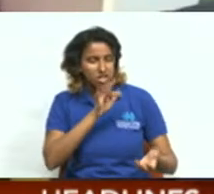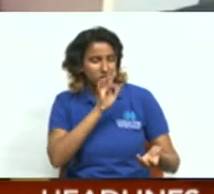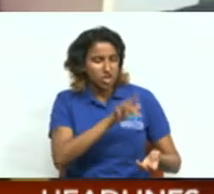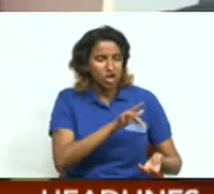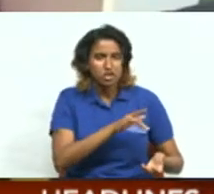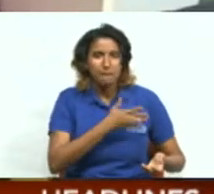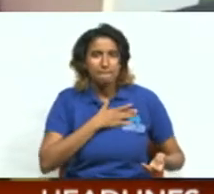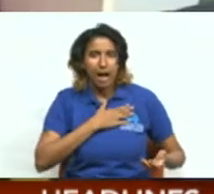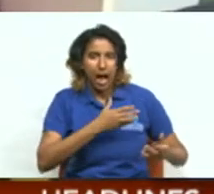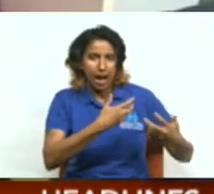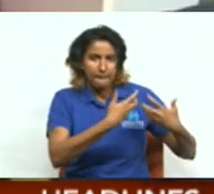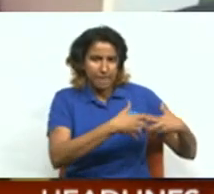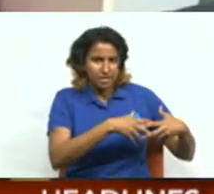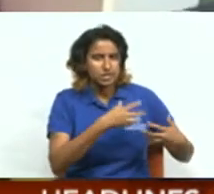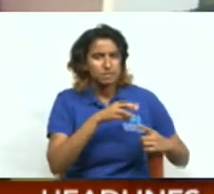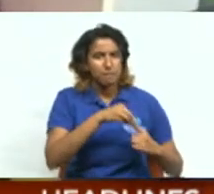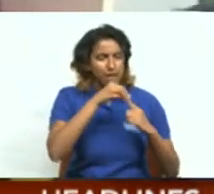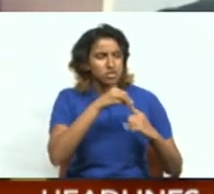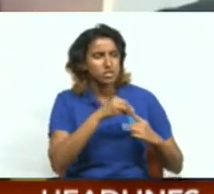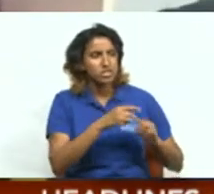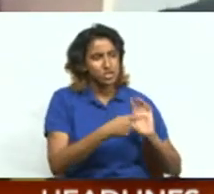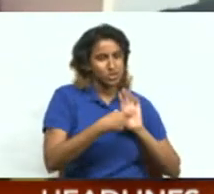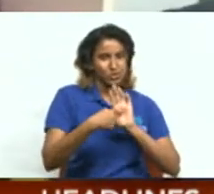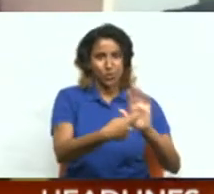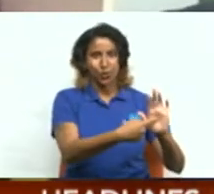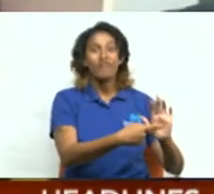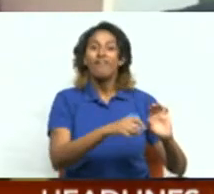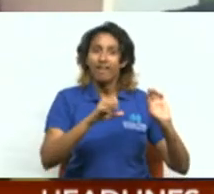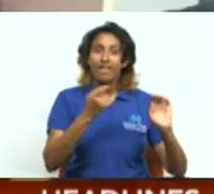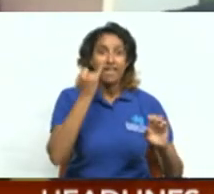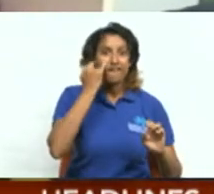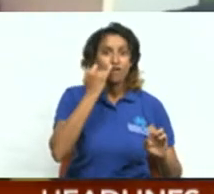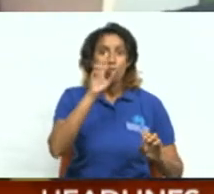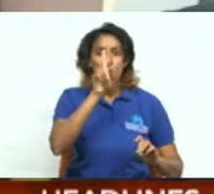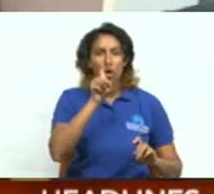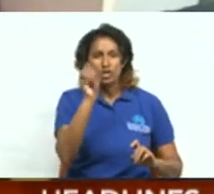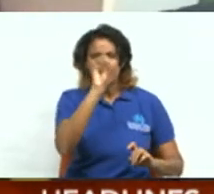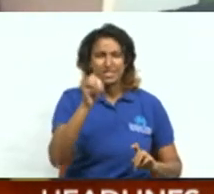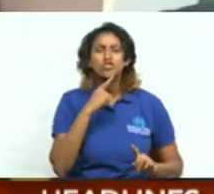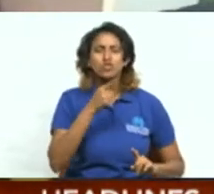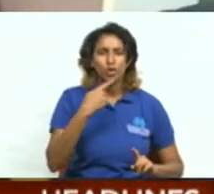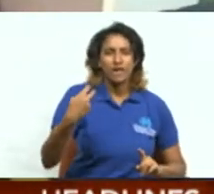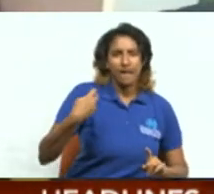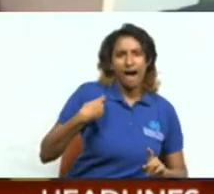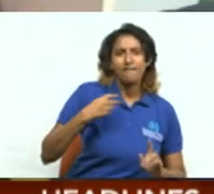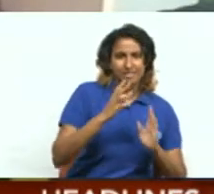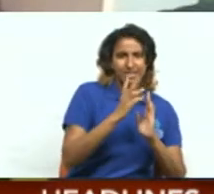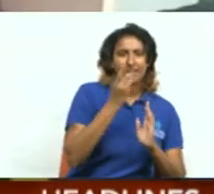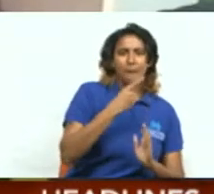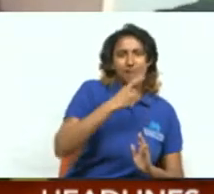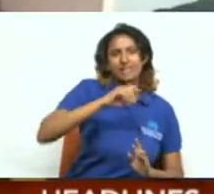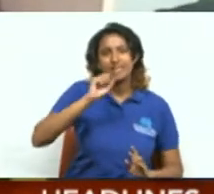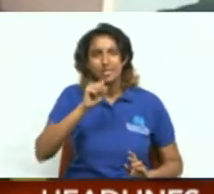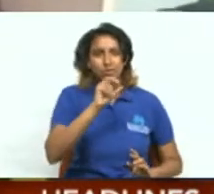if you have cancer or diabetes. And at the same time, I have a tablet to give you or a tonic to give you, and it's going to work. Now,